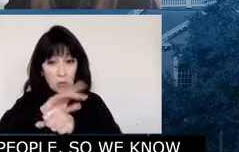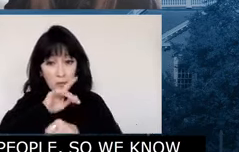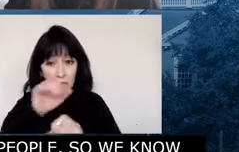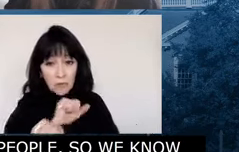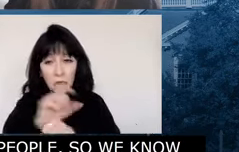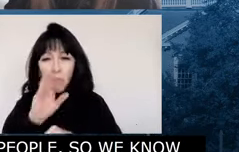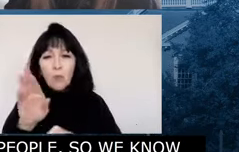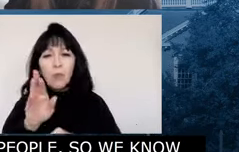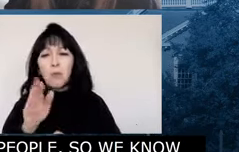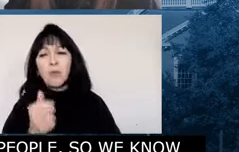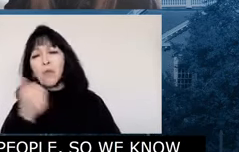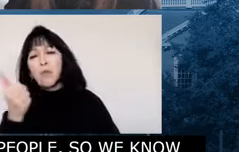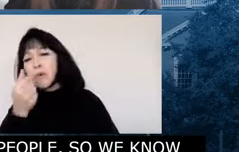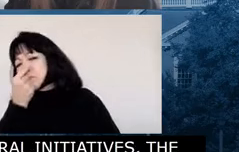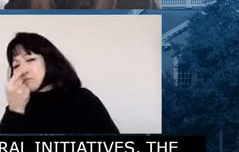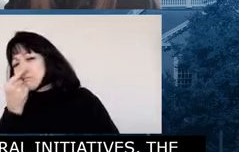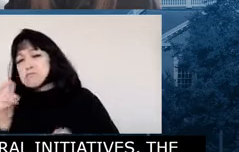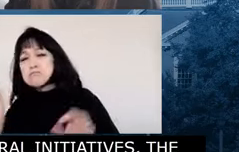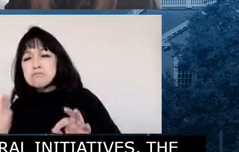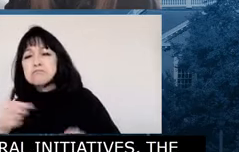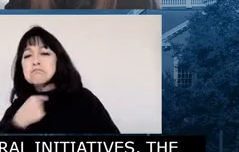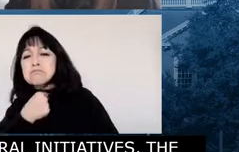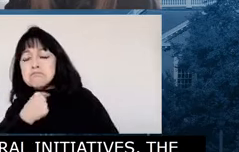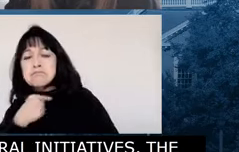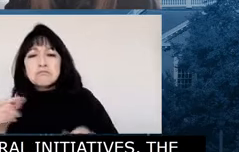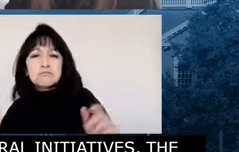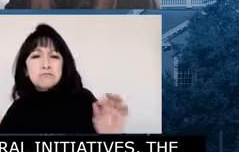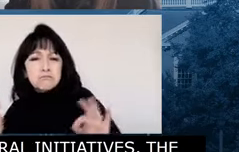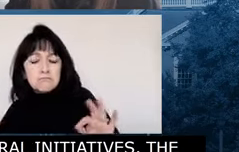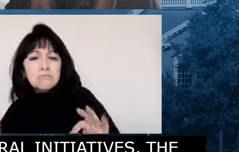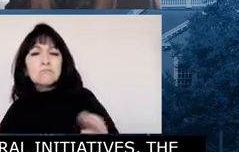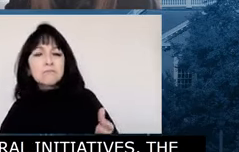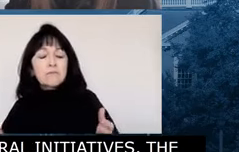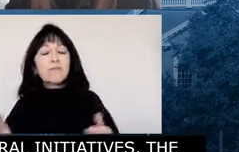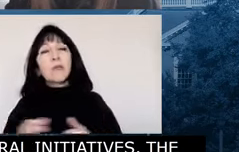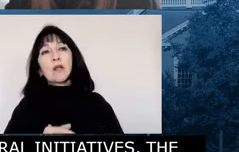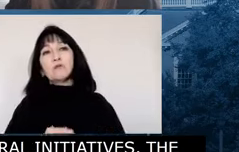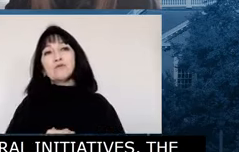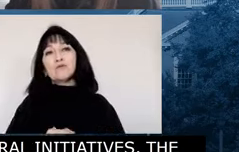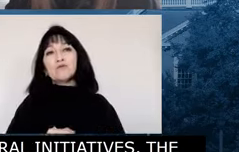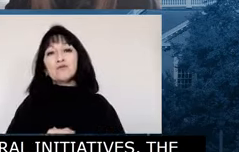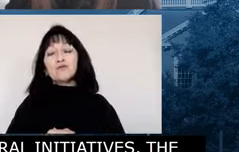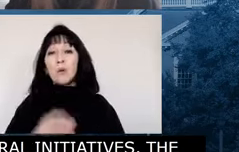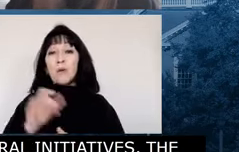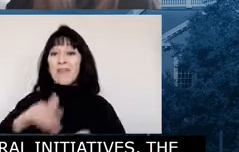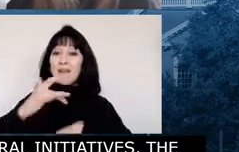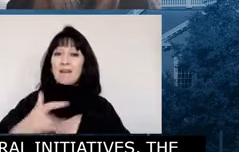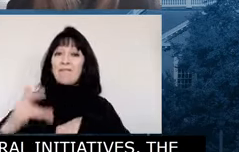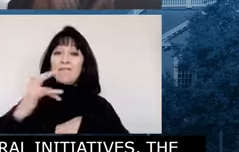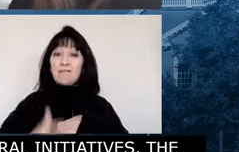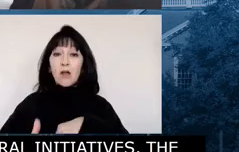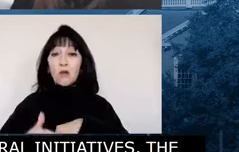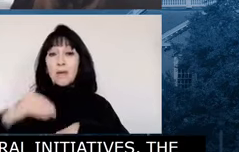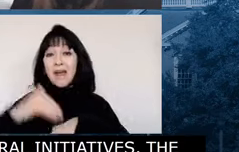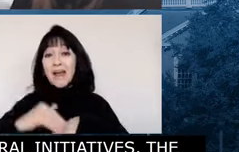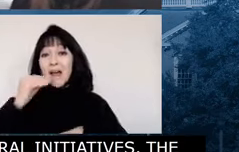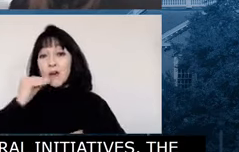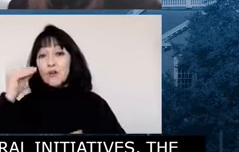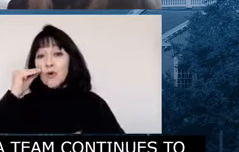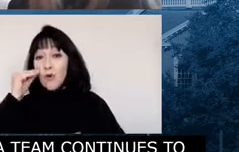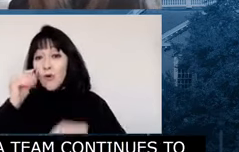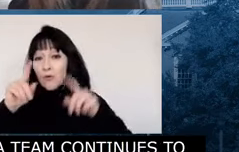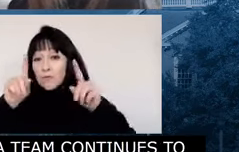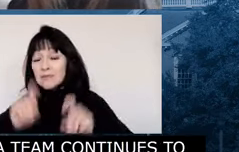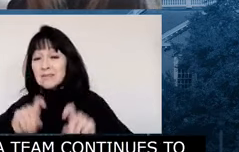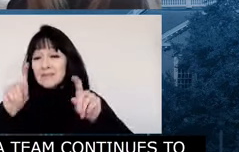team continues to do around the state that's targeted, the availability of at-home tests now that